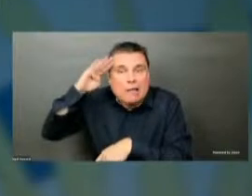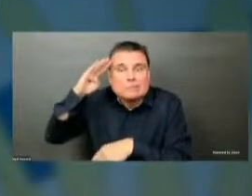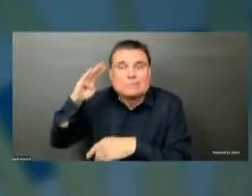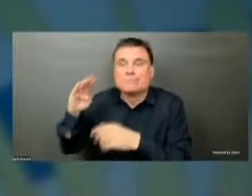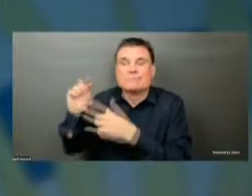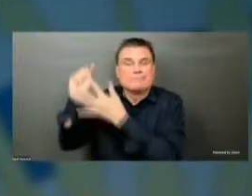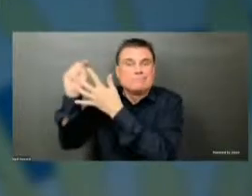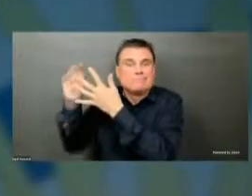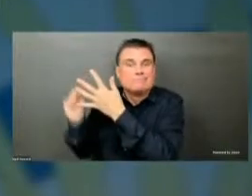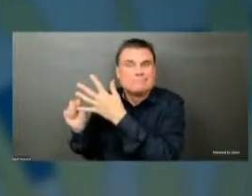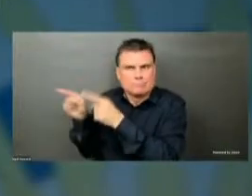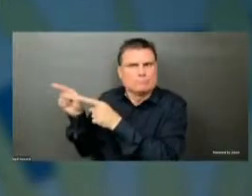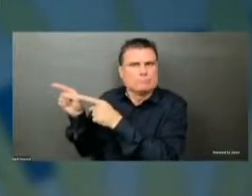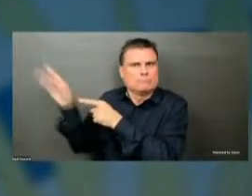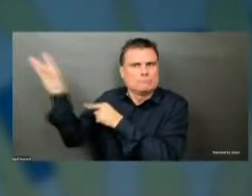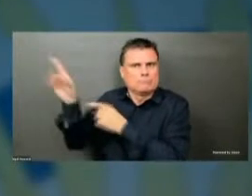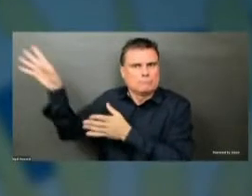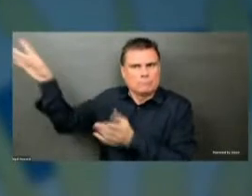types of variants.